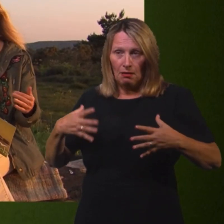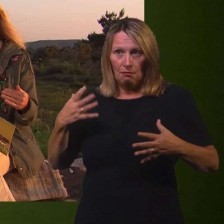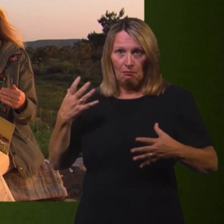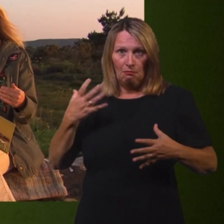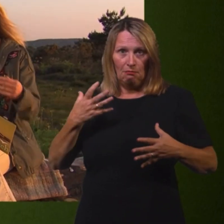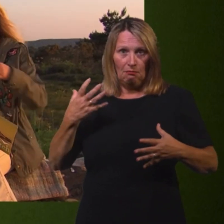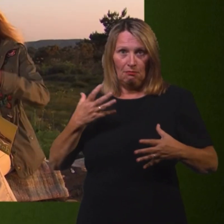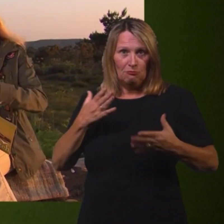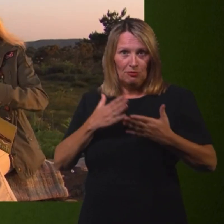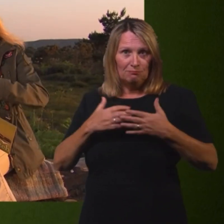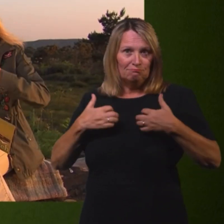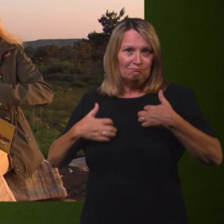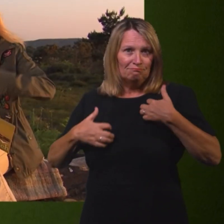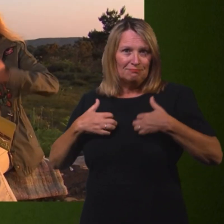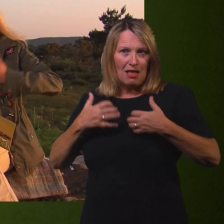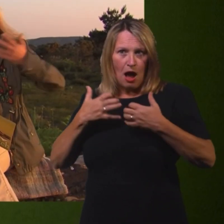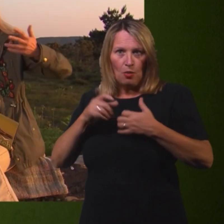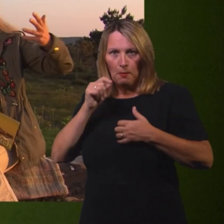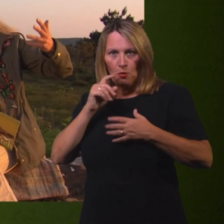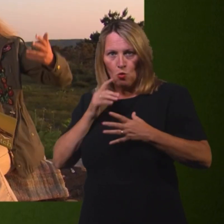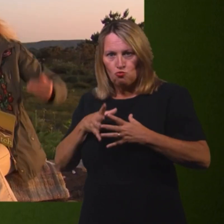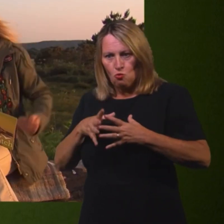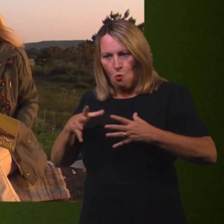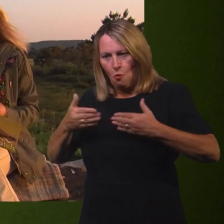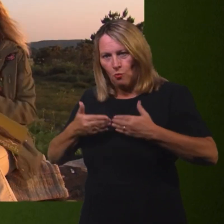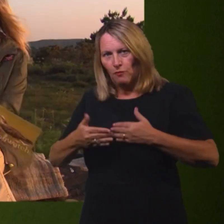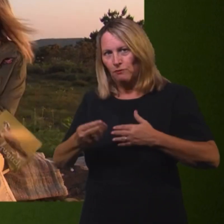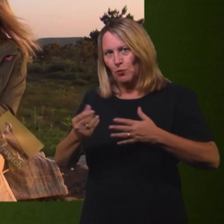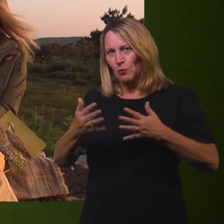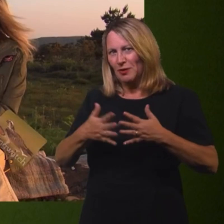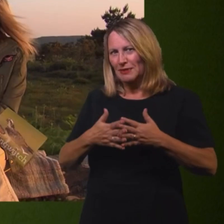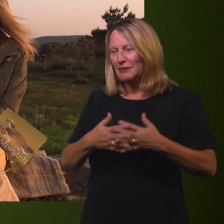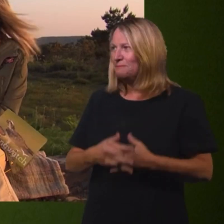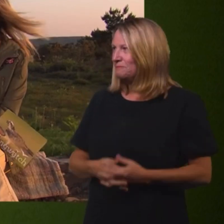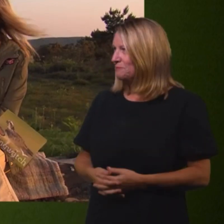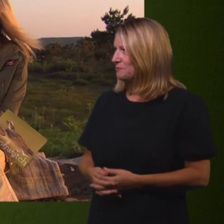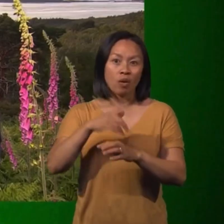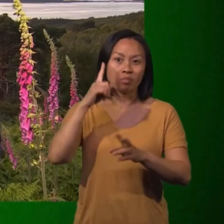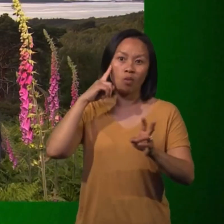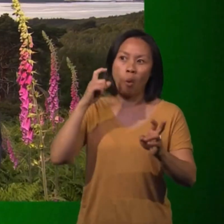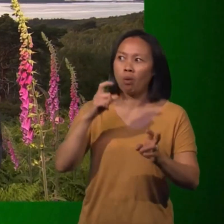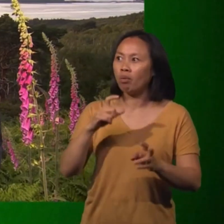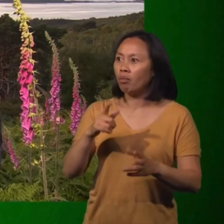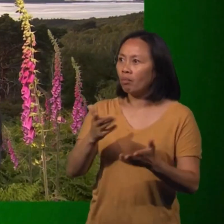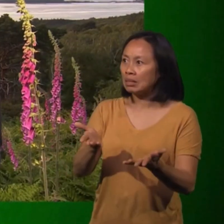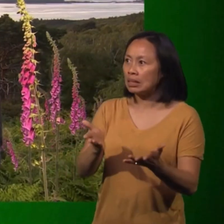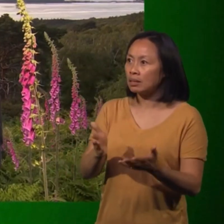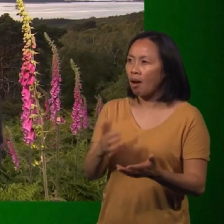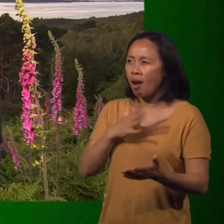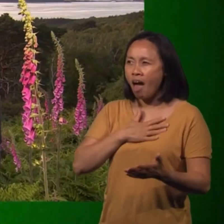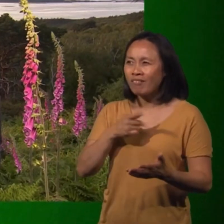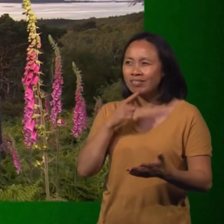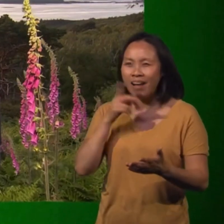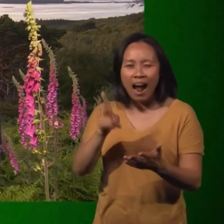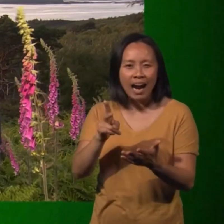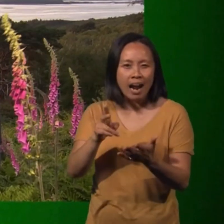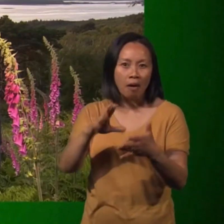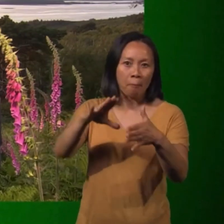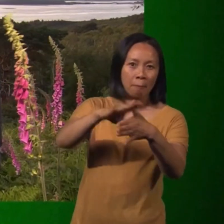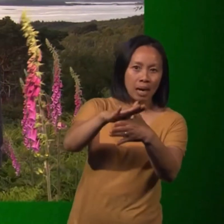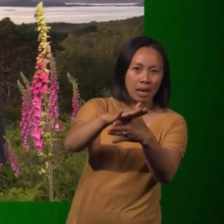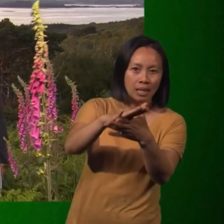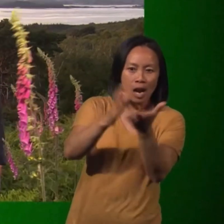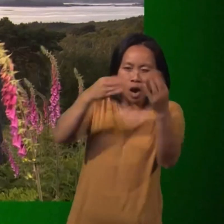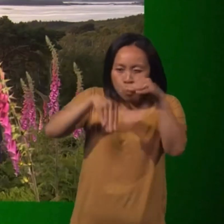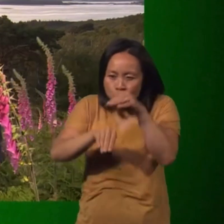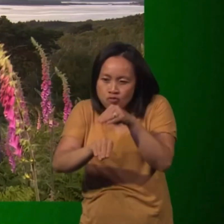really interesting to see how much that cuckoo grows over the next 2 weeks. Superb, superb stuff. Now